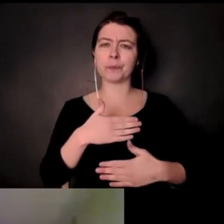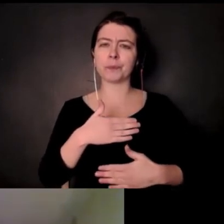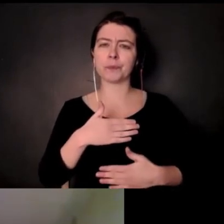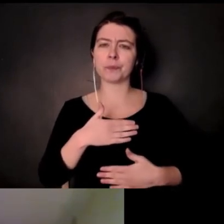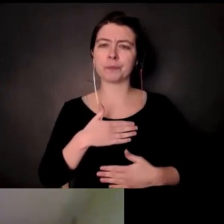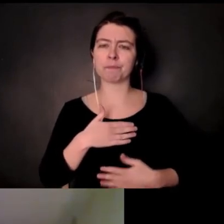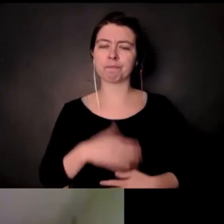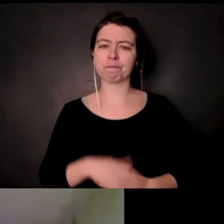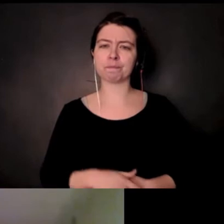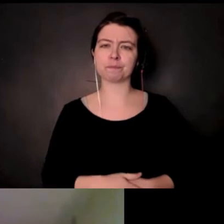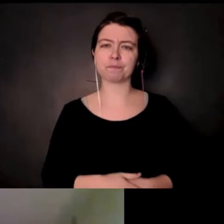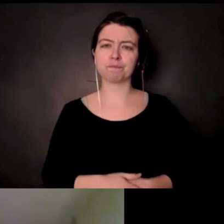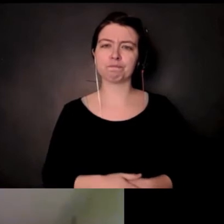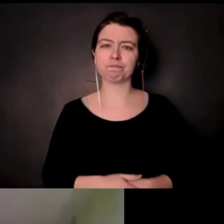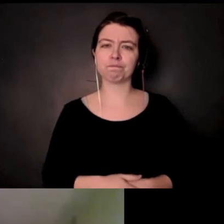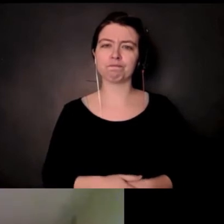Okay.